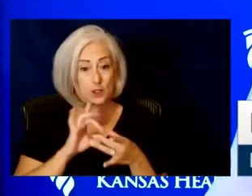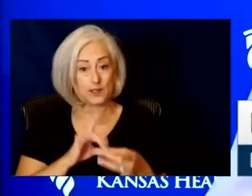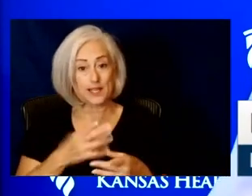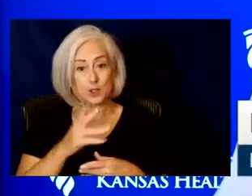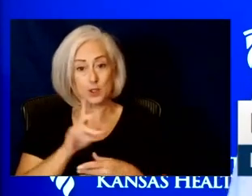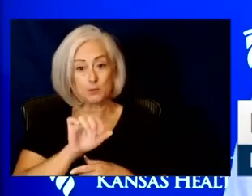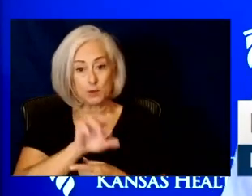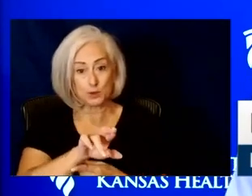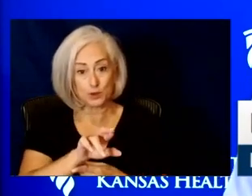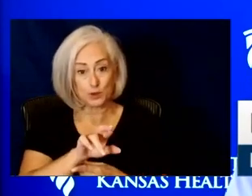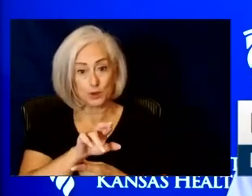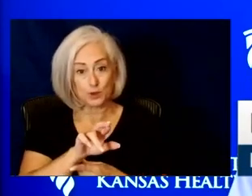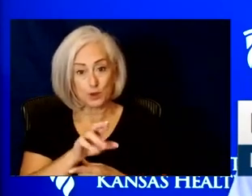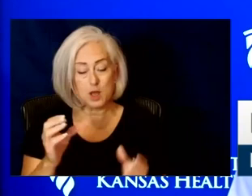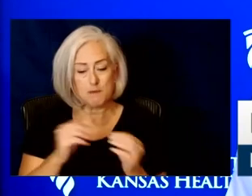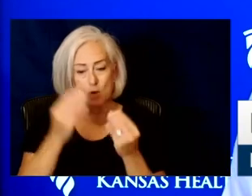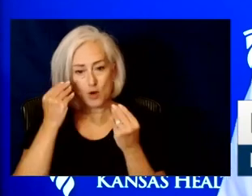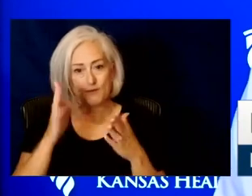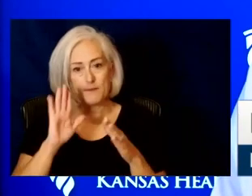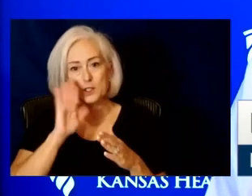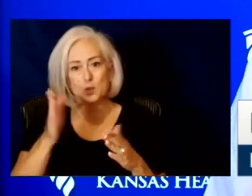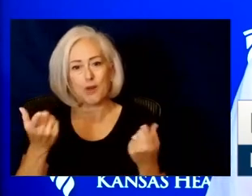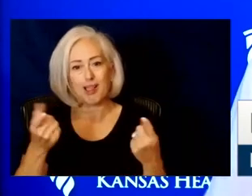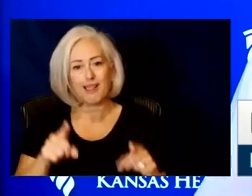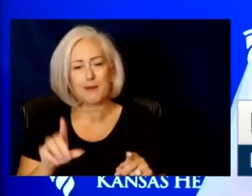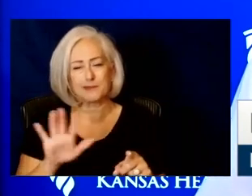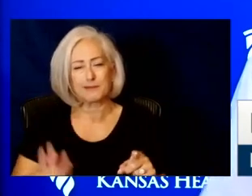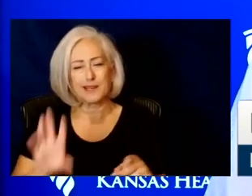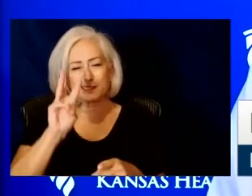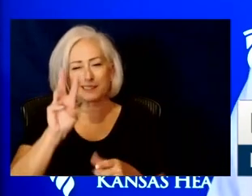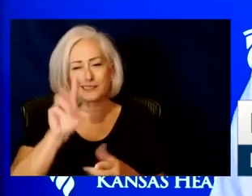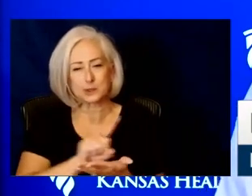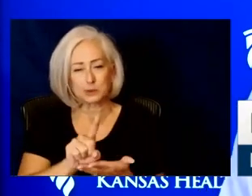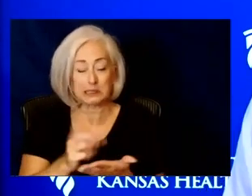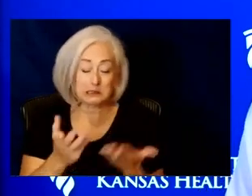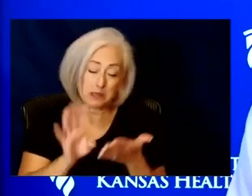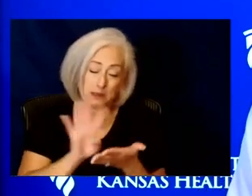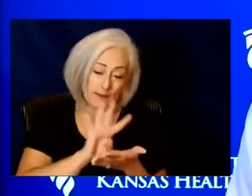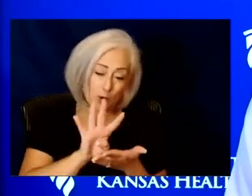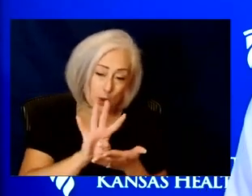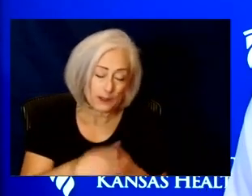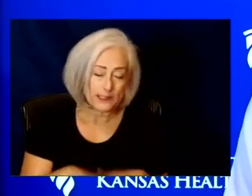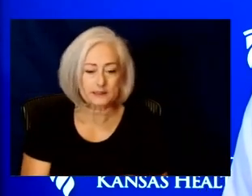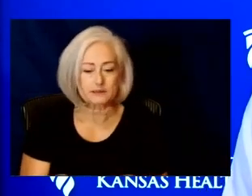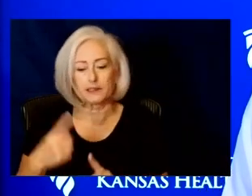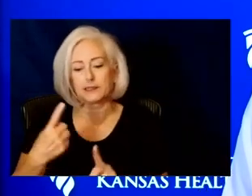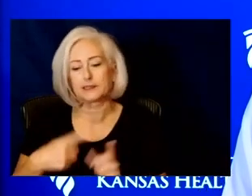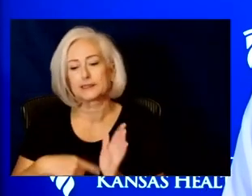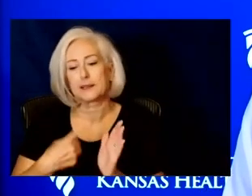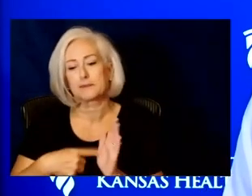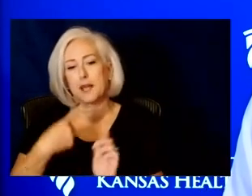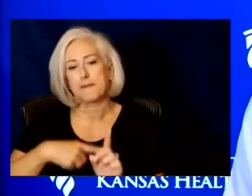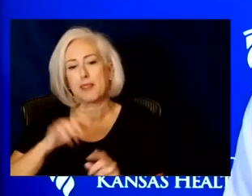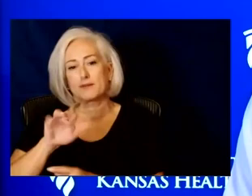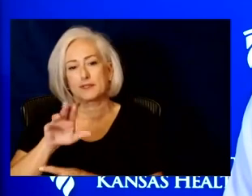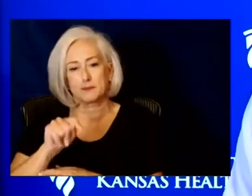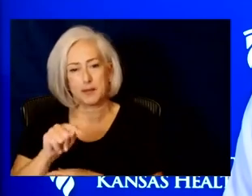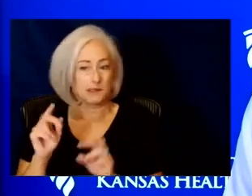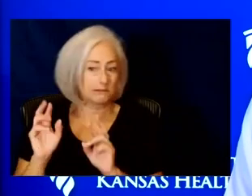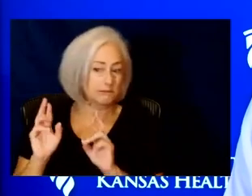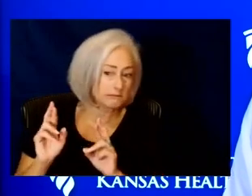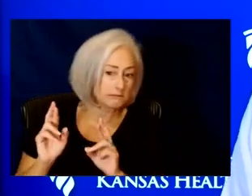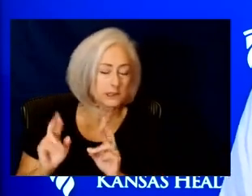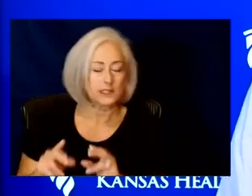come probably in about 6 weeks or maybe in 4 weeks, sometime in September about that. So we're hoping for that, and we'll keep everybody